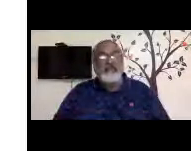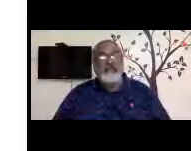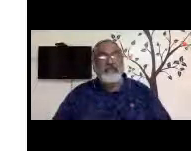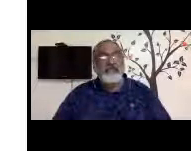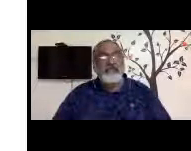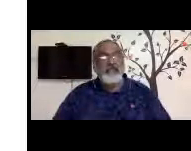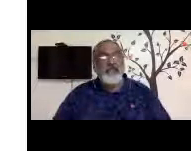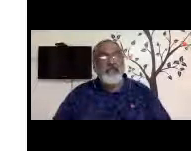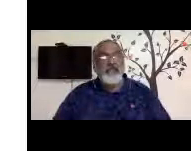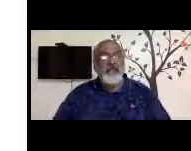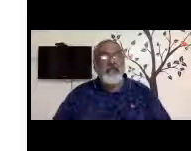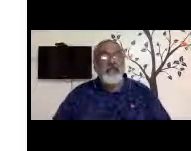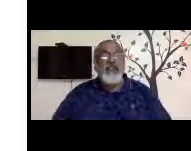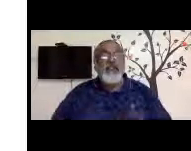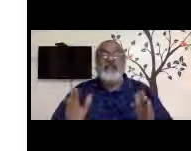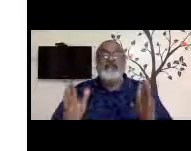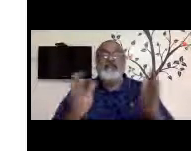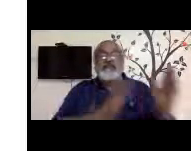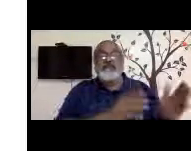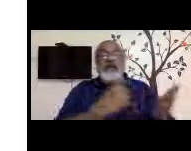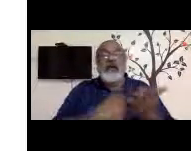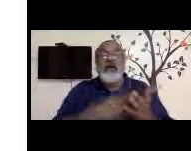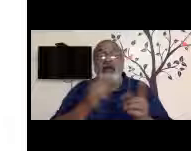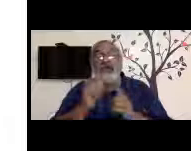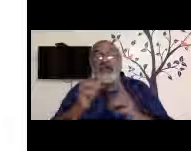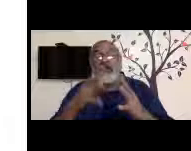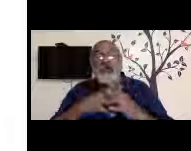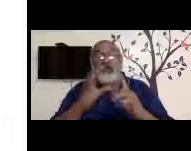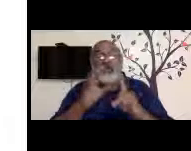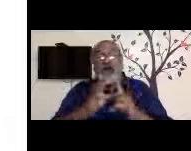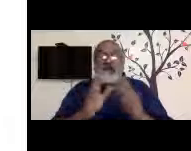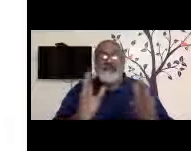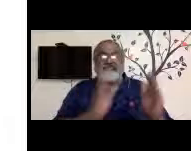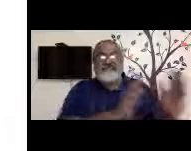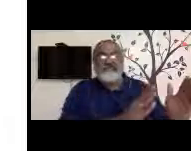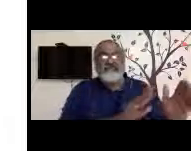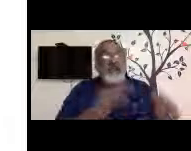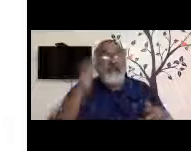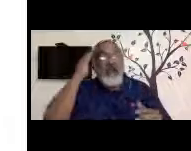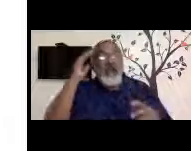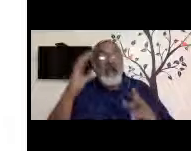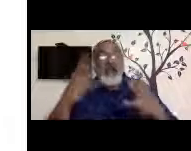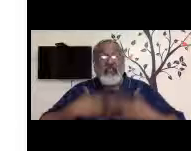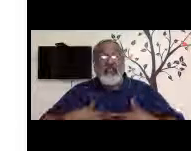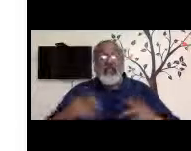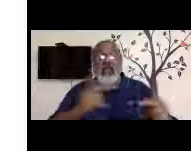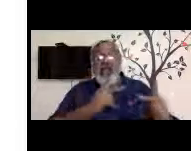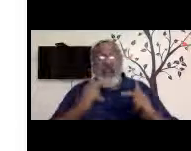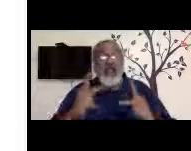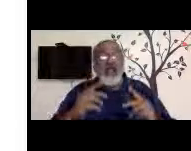And apart from the Rights of Persons with Disabilities Act, we have the Mental Health Care Act 2017. So